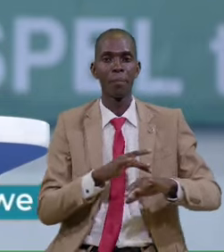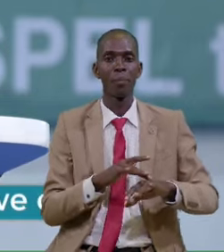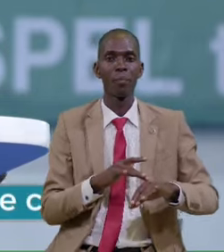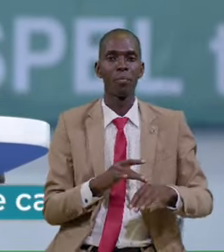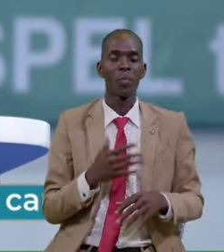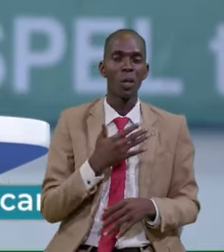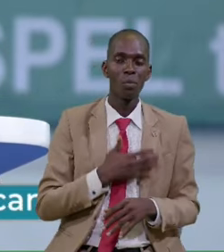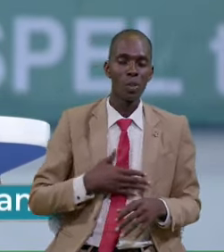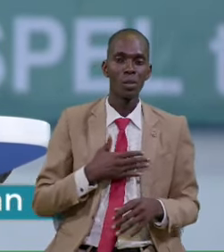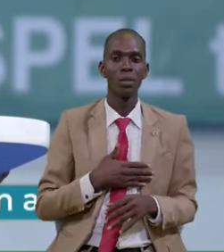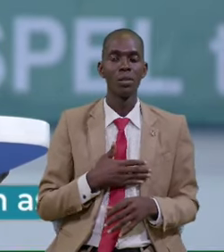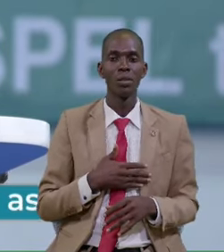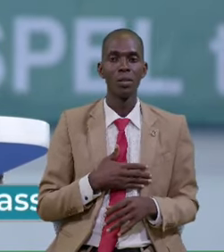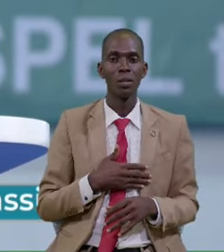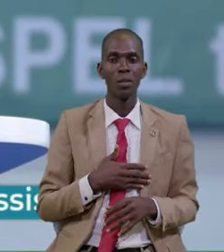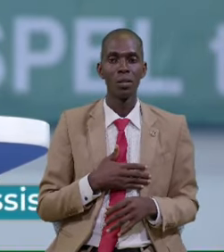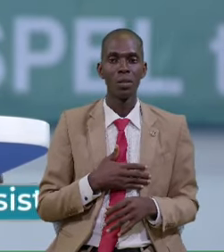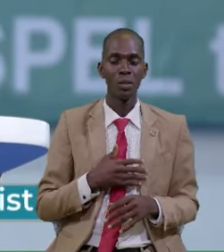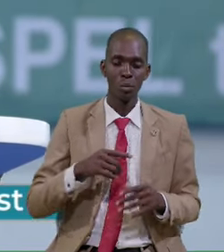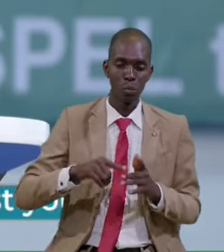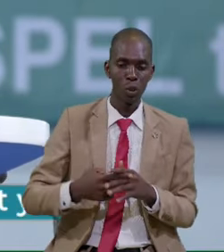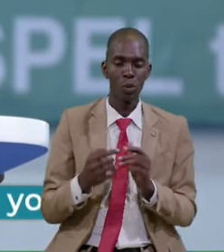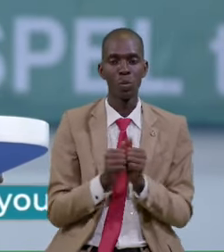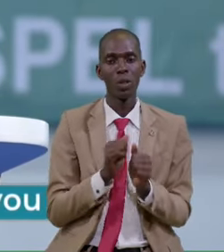God. Start with God